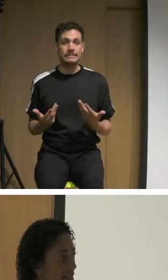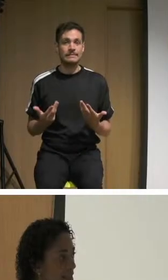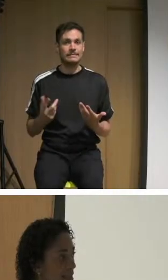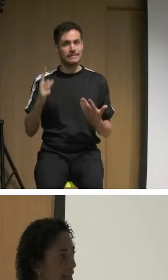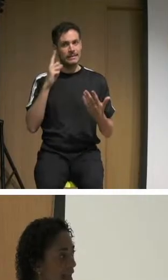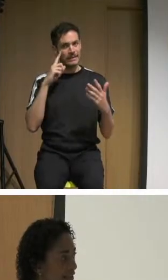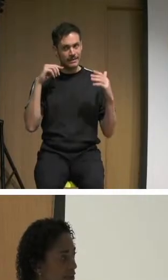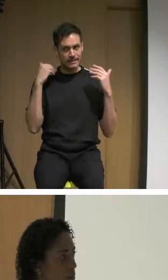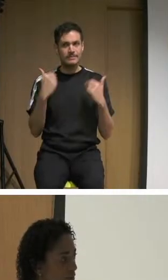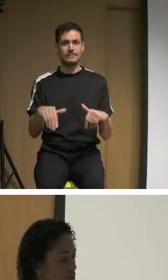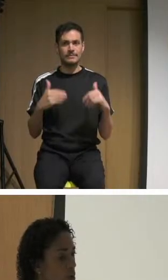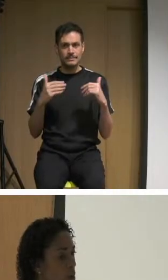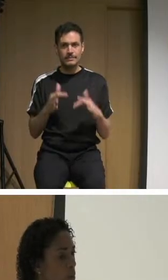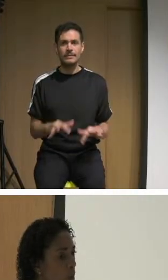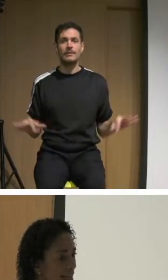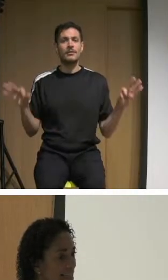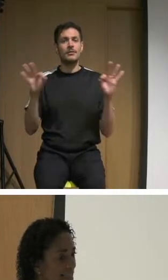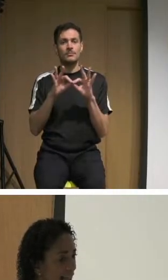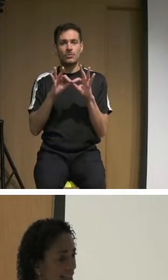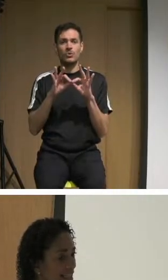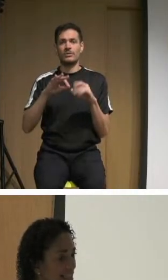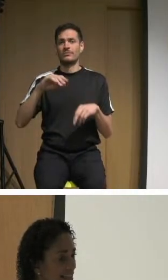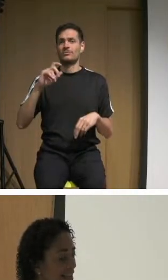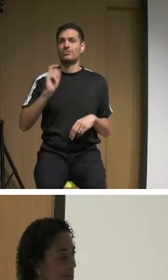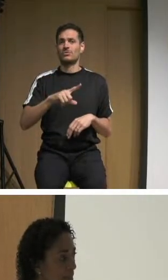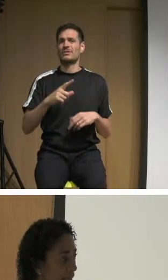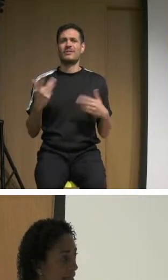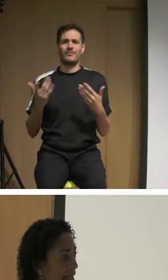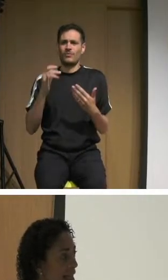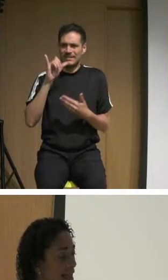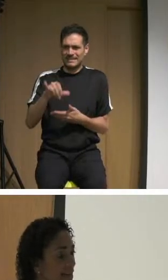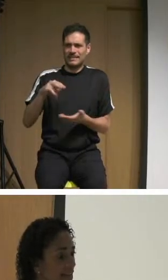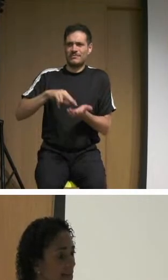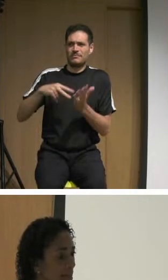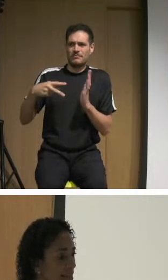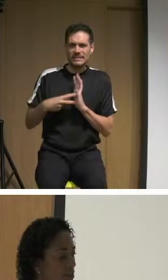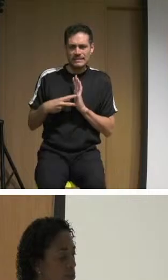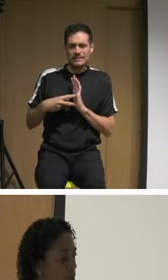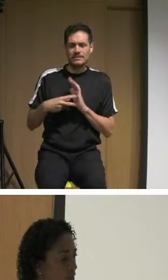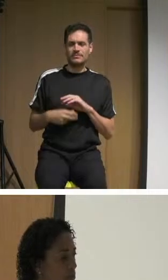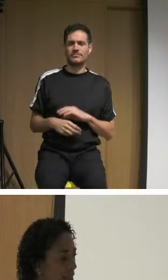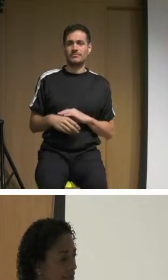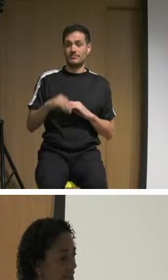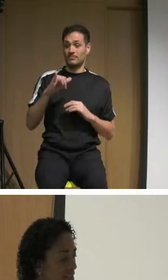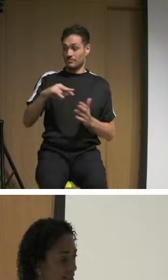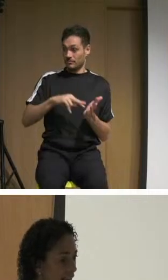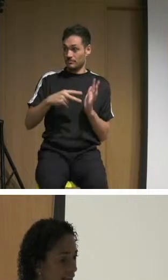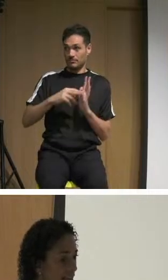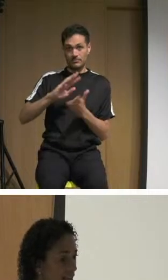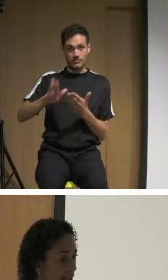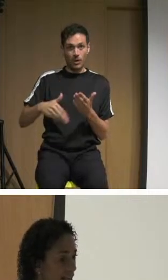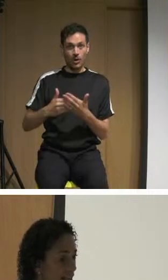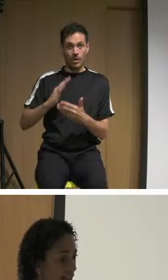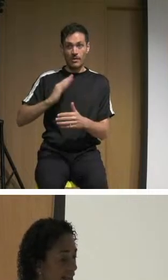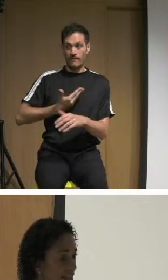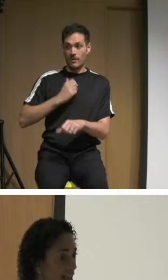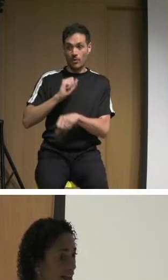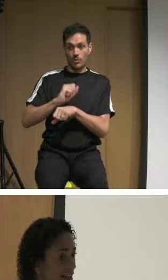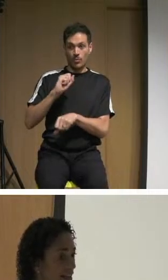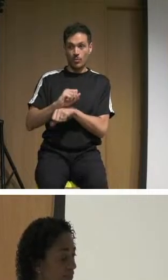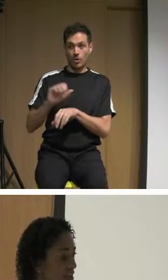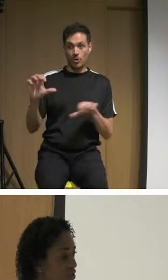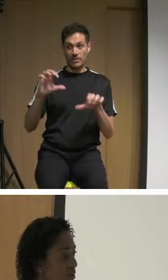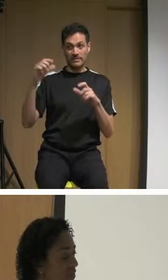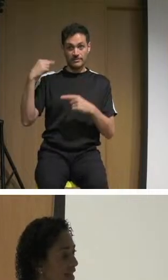prudent to ask the question, what exactly does that mean? And does that mean that the work that we have done to date is